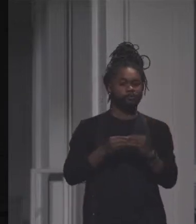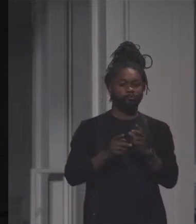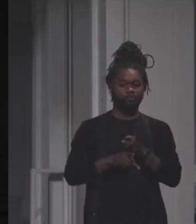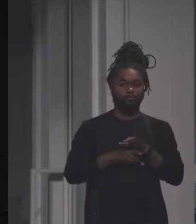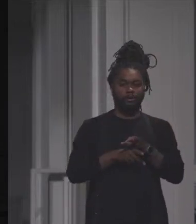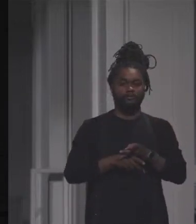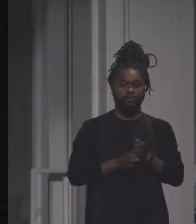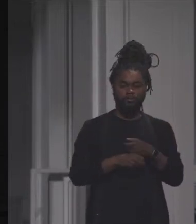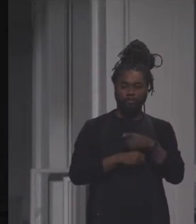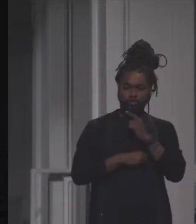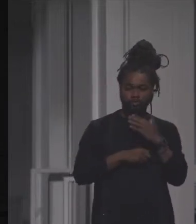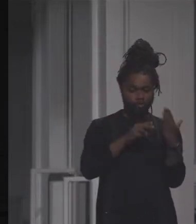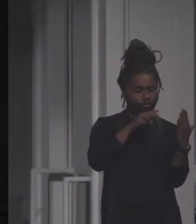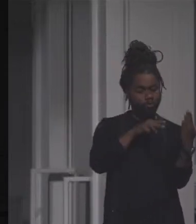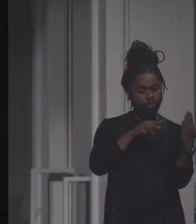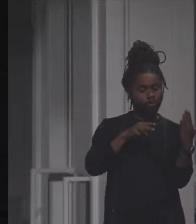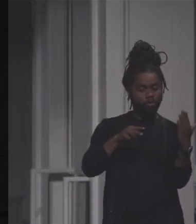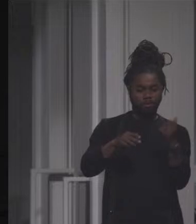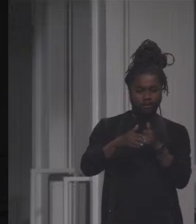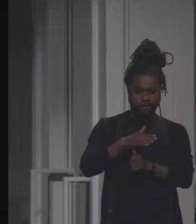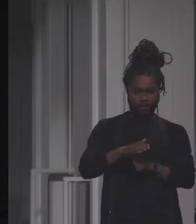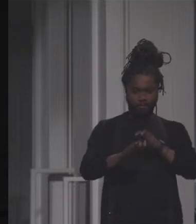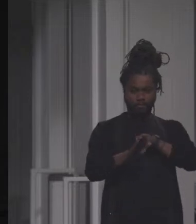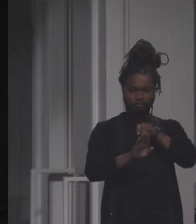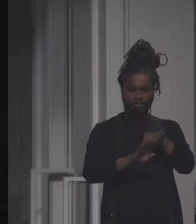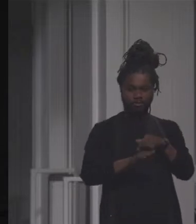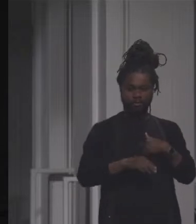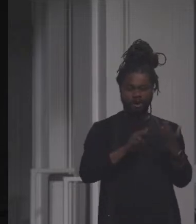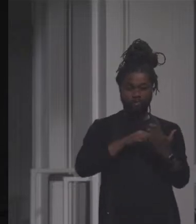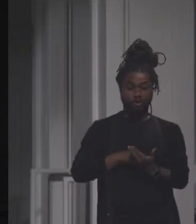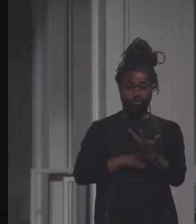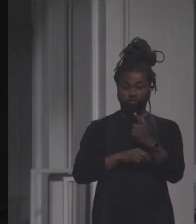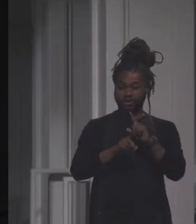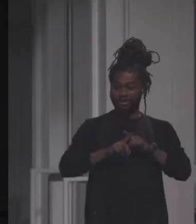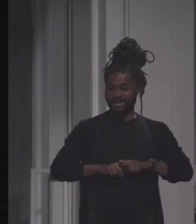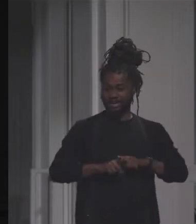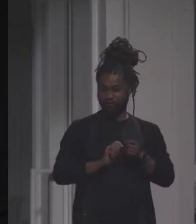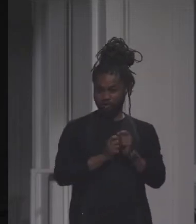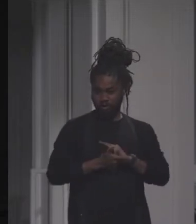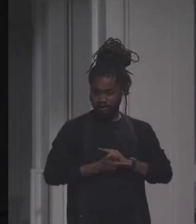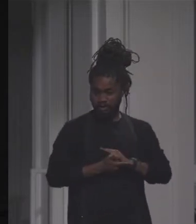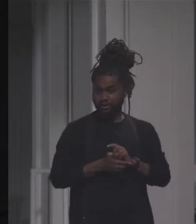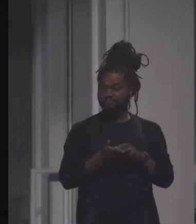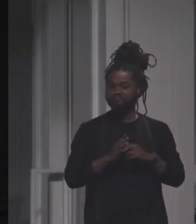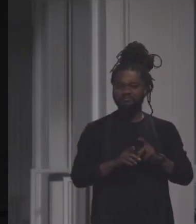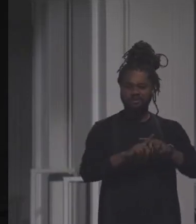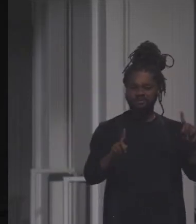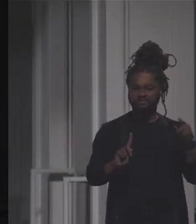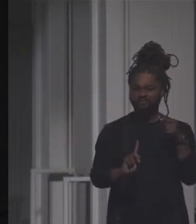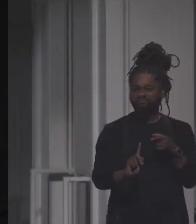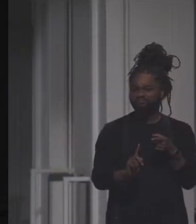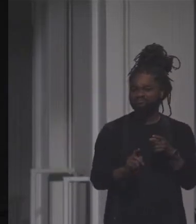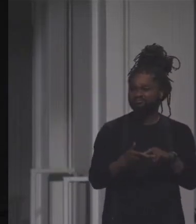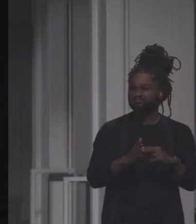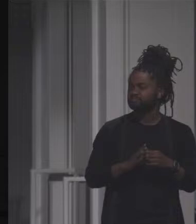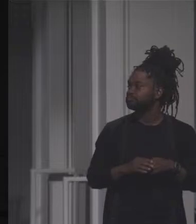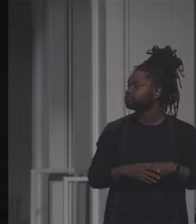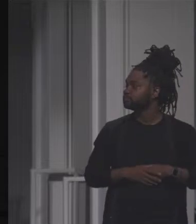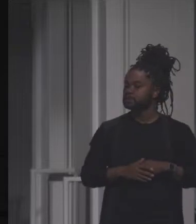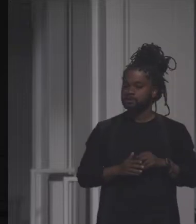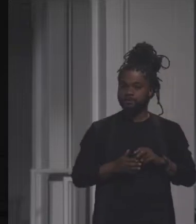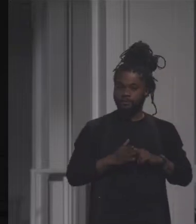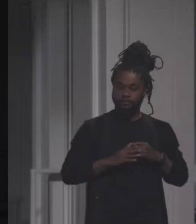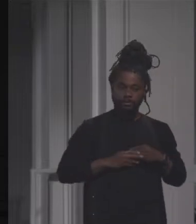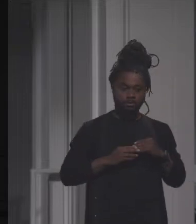lines, and I read 3 different translations. And when I say different, I mean the difference drove me